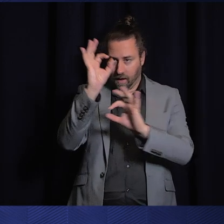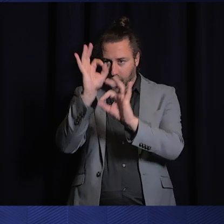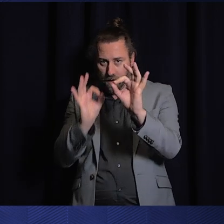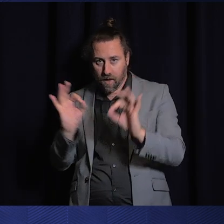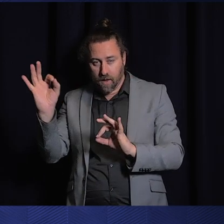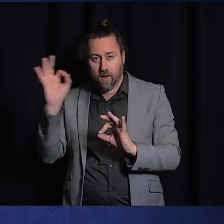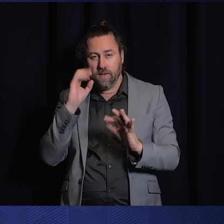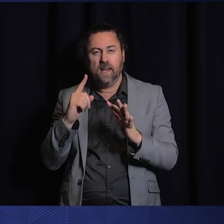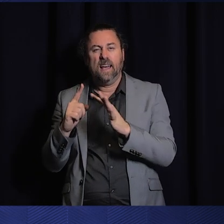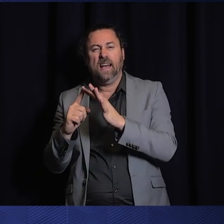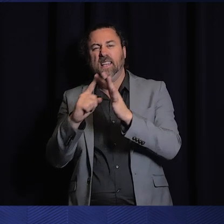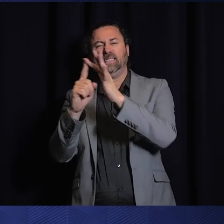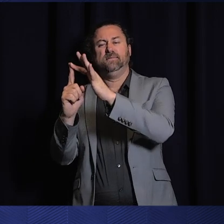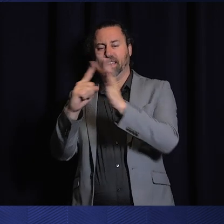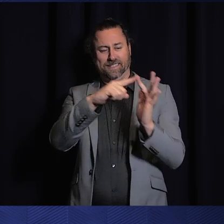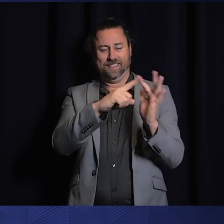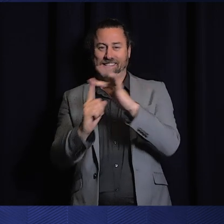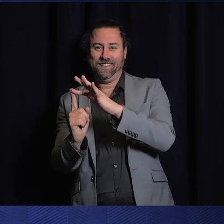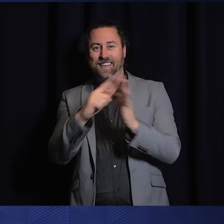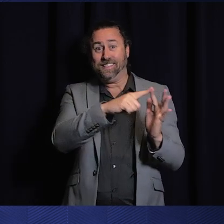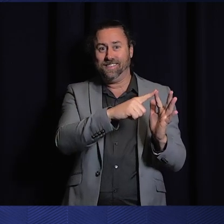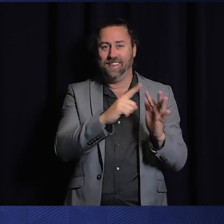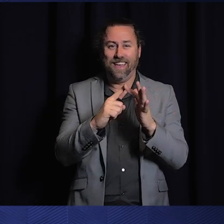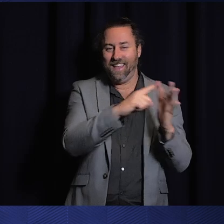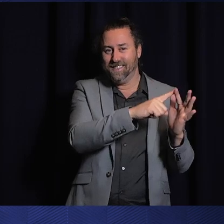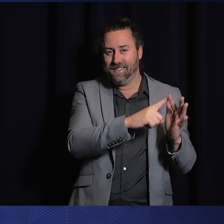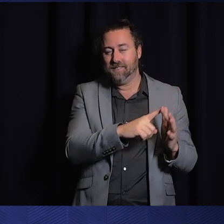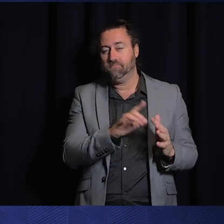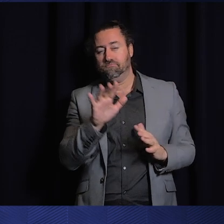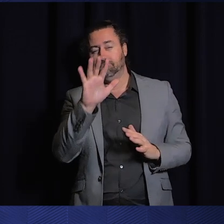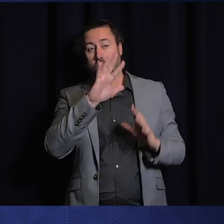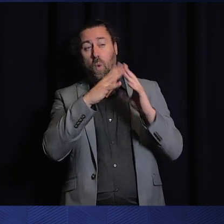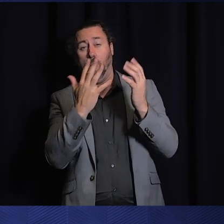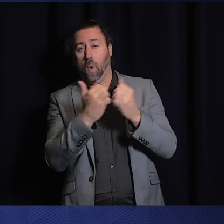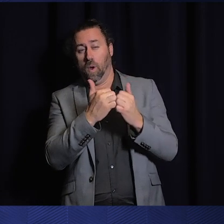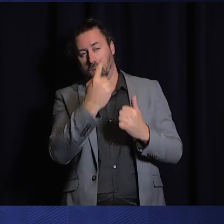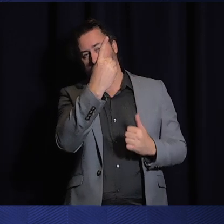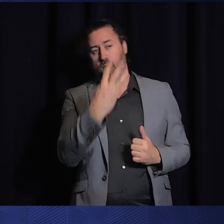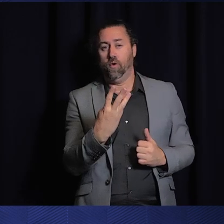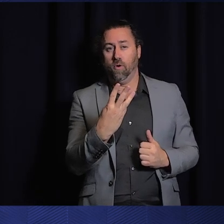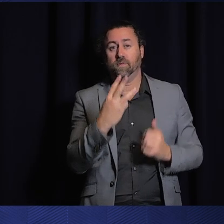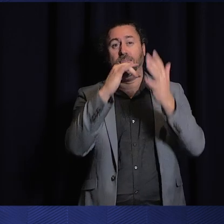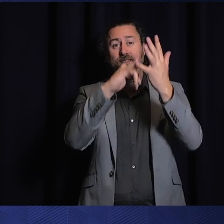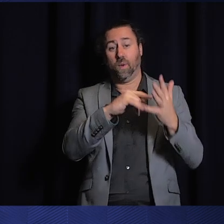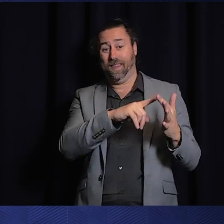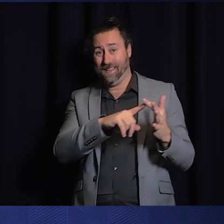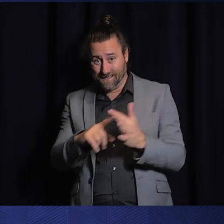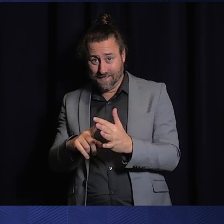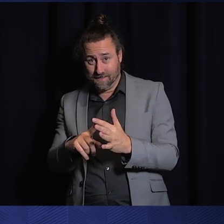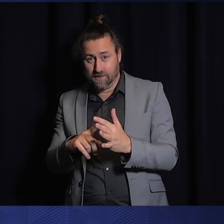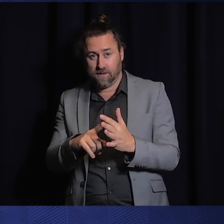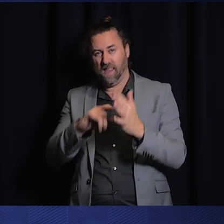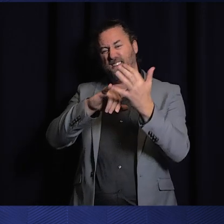East Asia accounts for a little over 1/3 of our total records. Then Southeast Asia and South